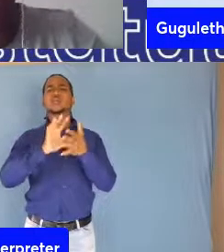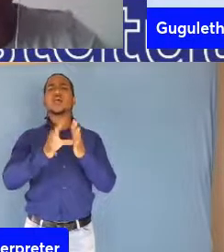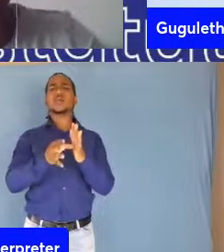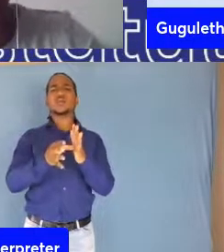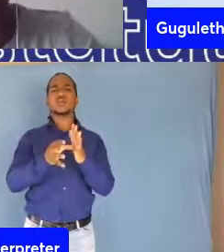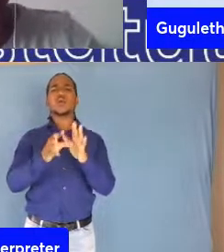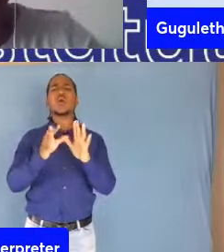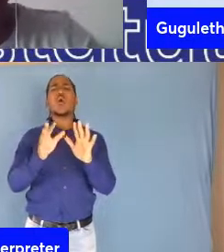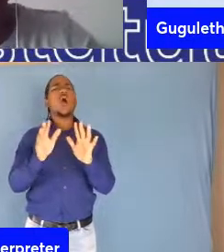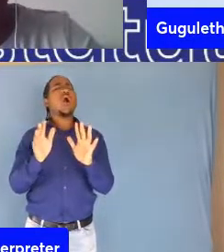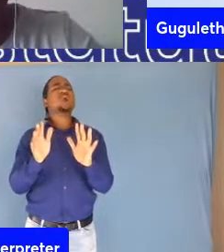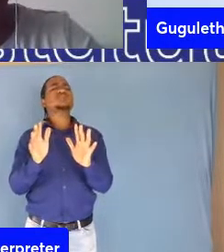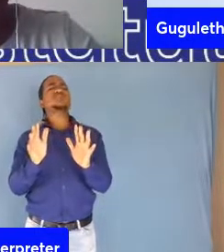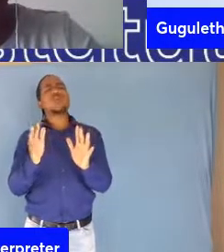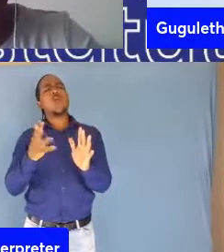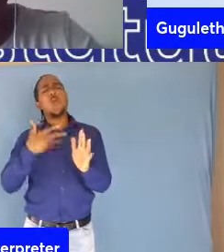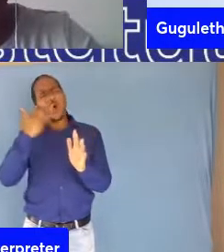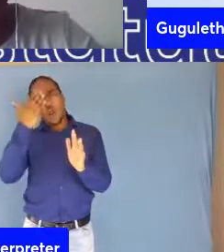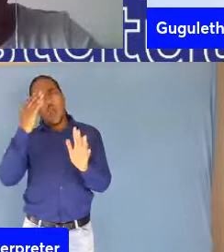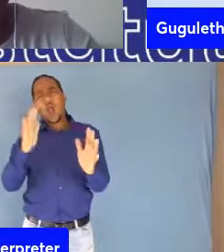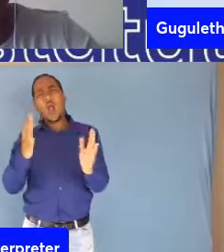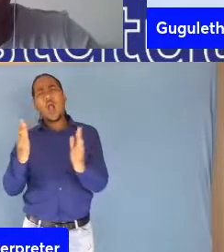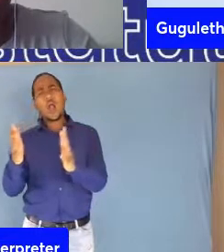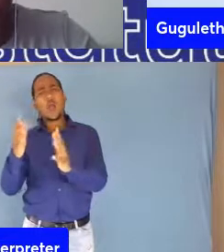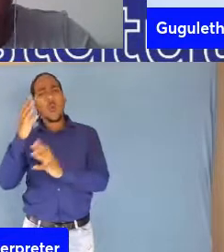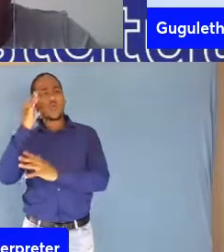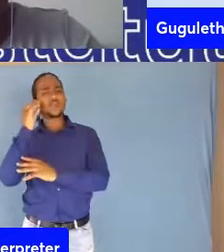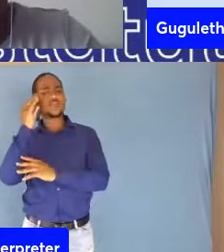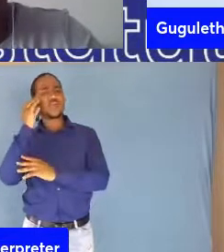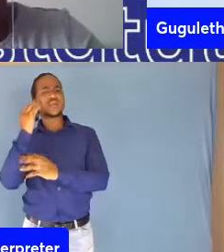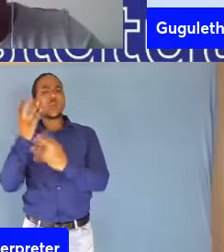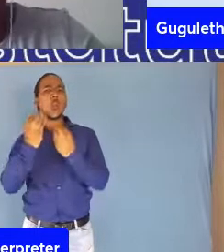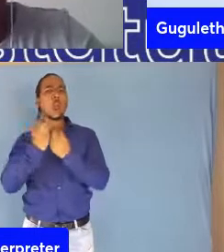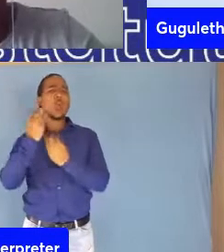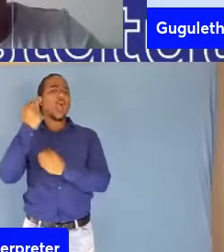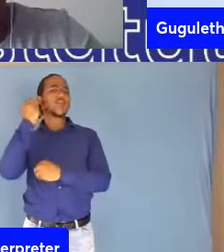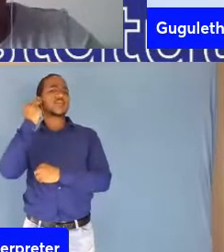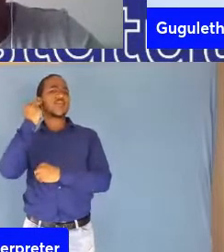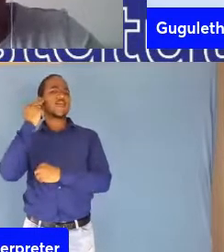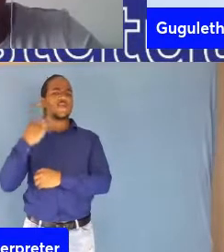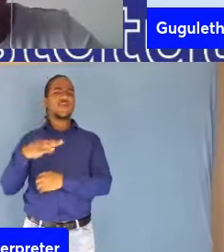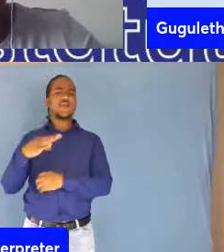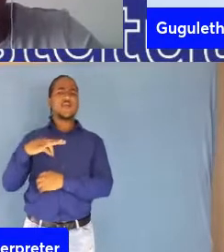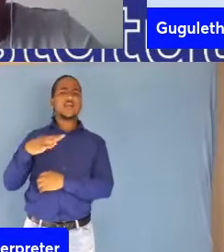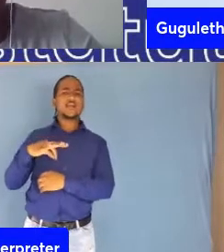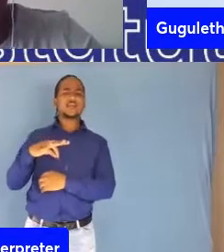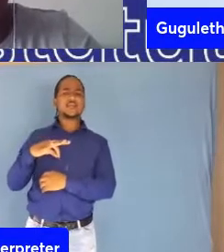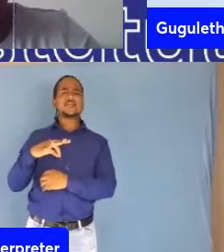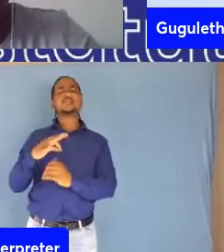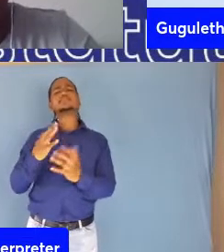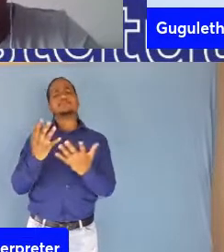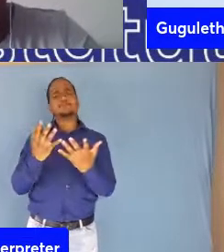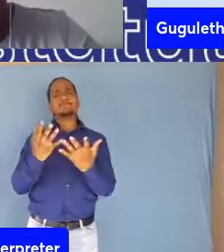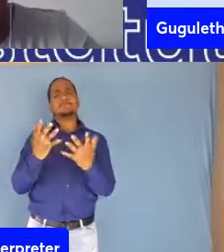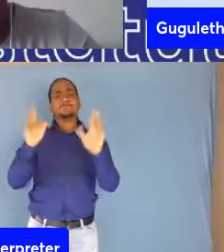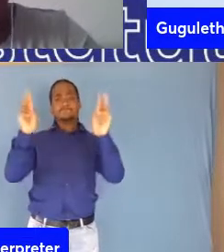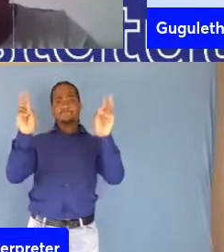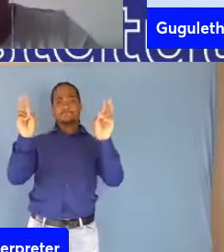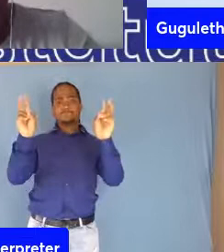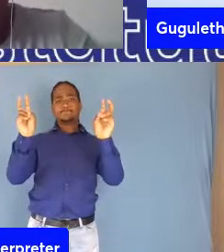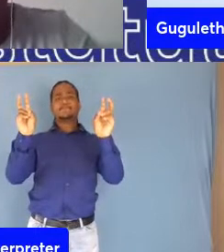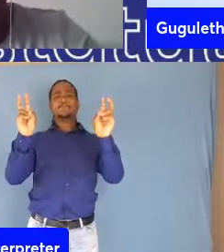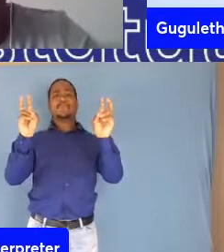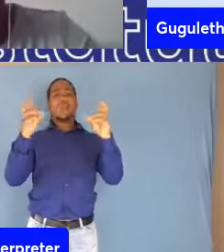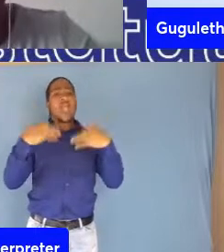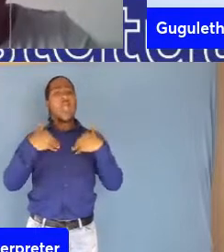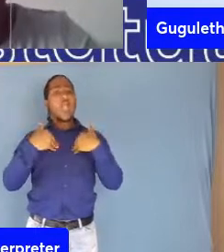experience with deaf girls? Let me put it like that. Are health facilities and